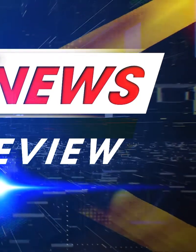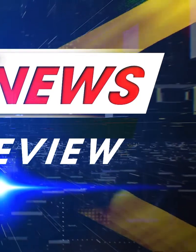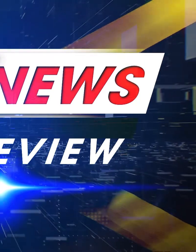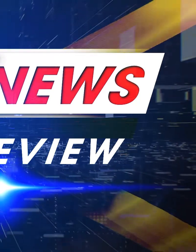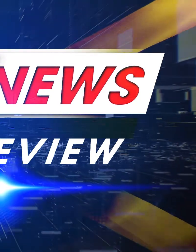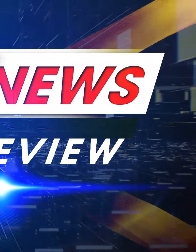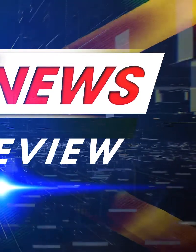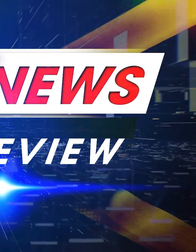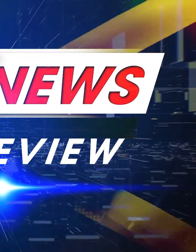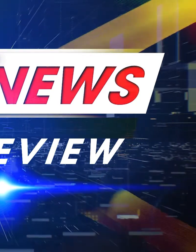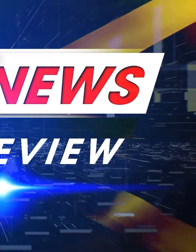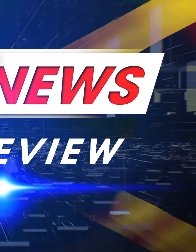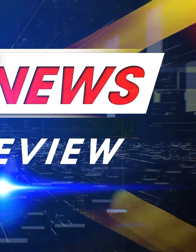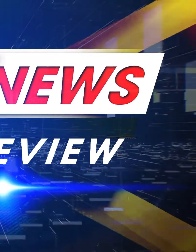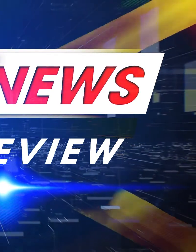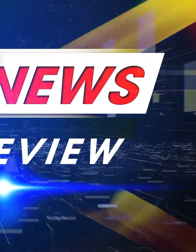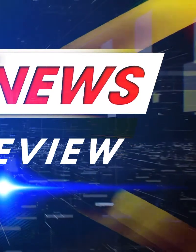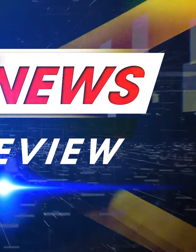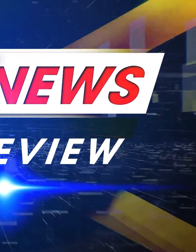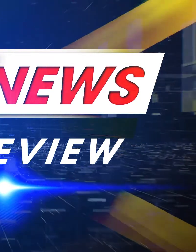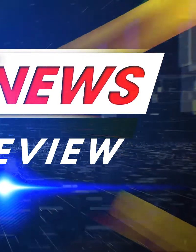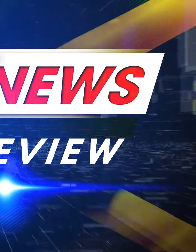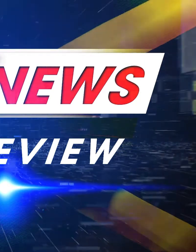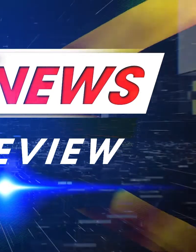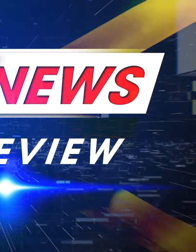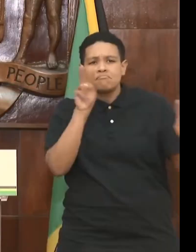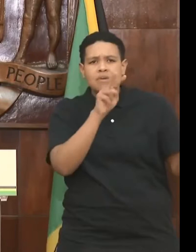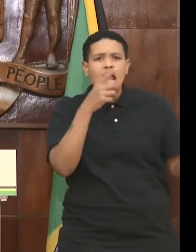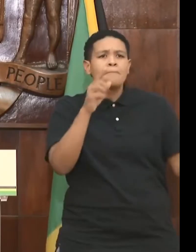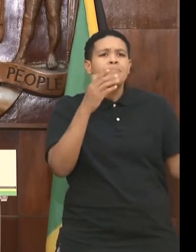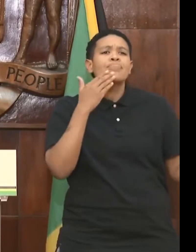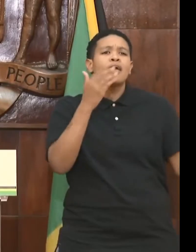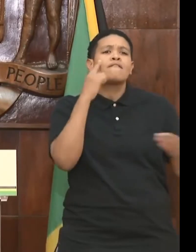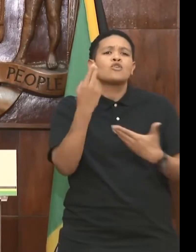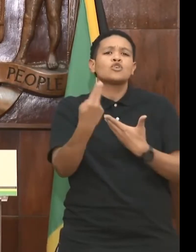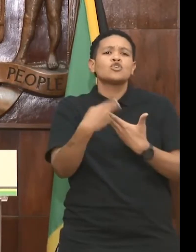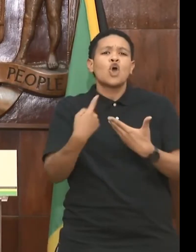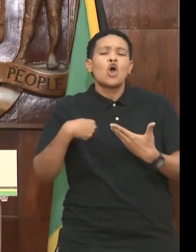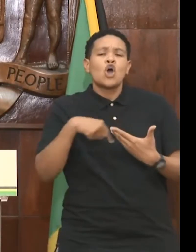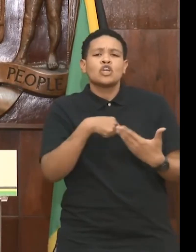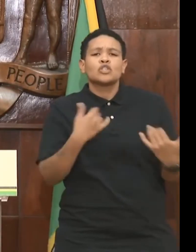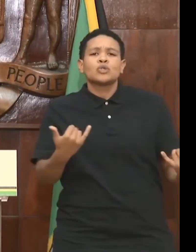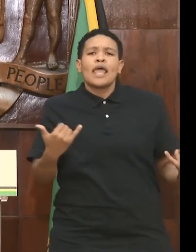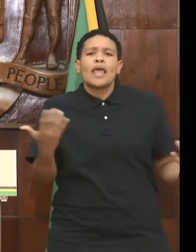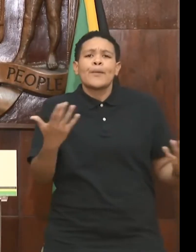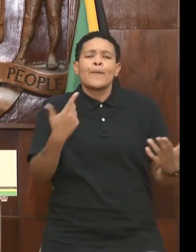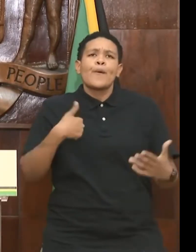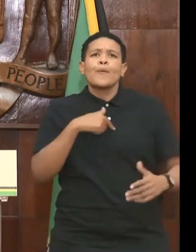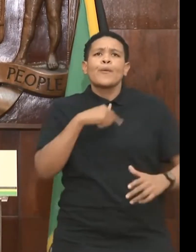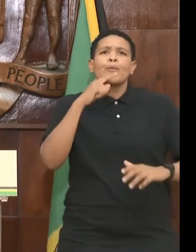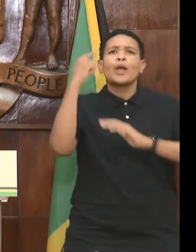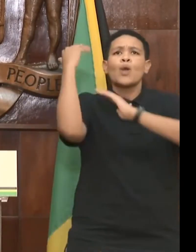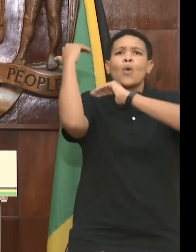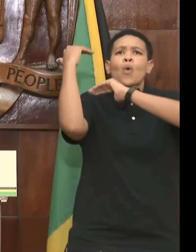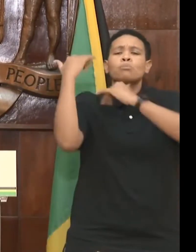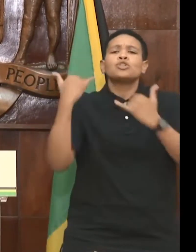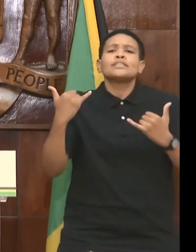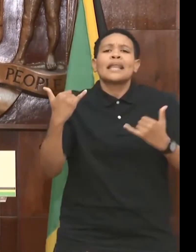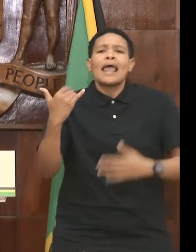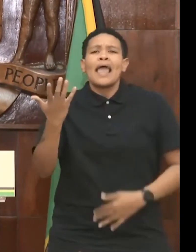under a quarantine. Here is a look at that story. Us in what we hope to be